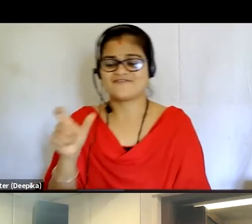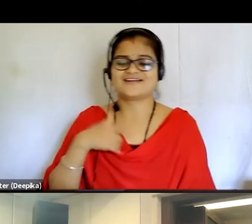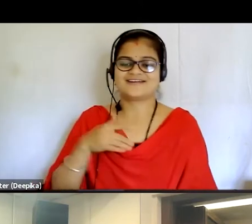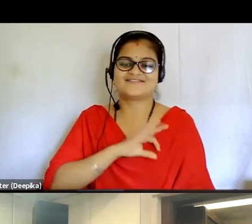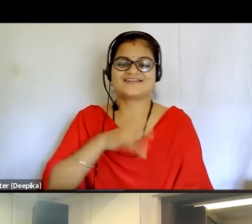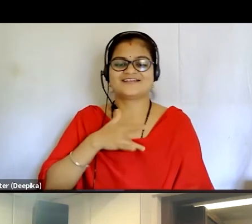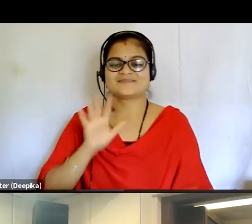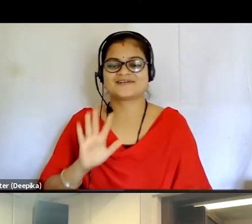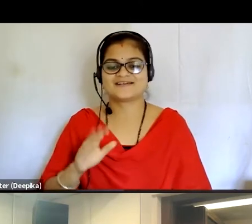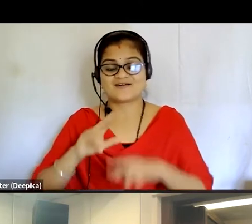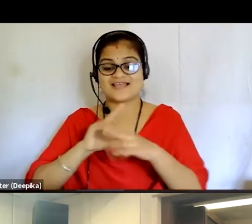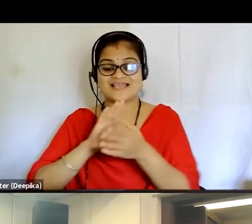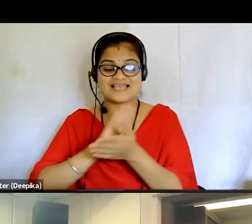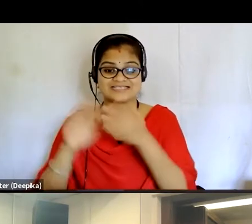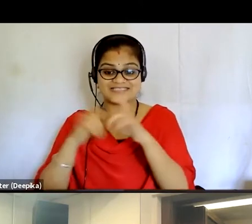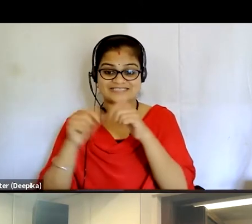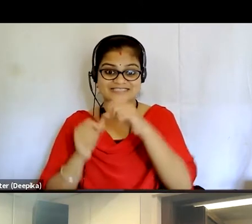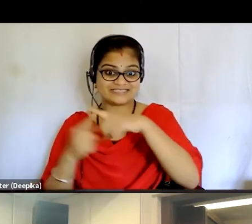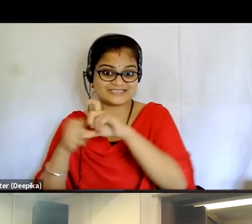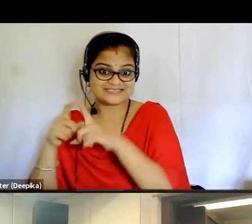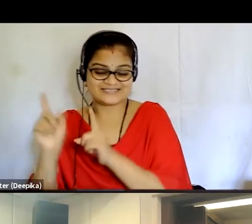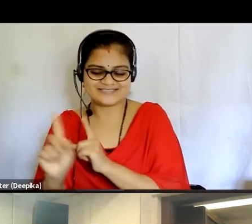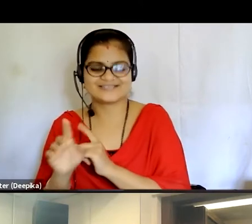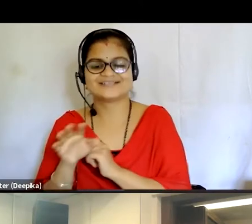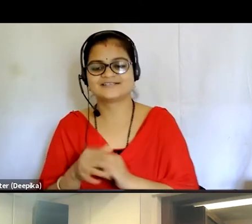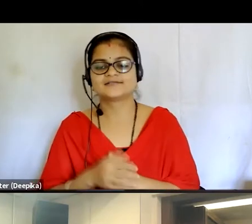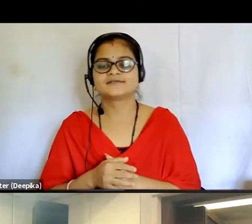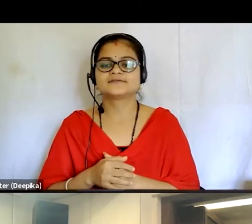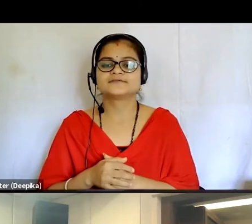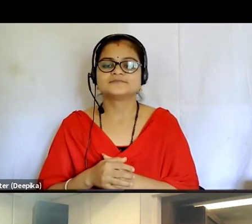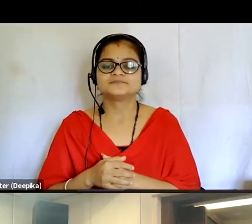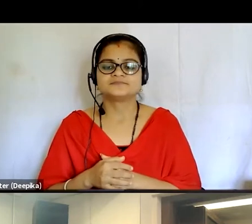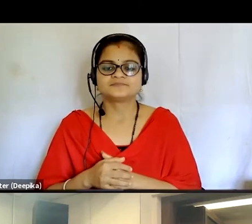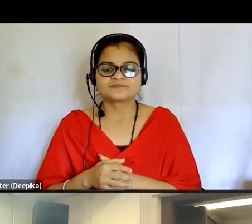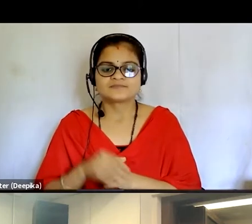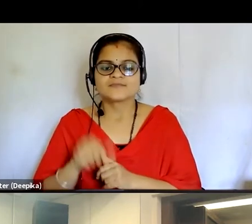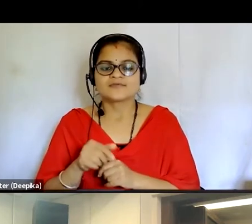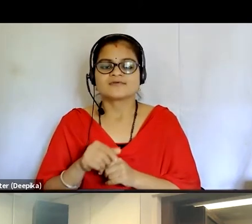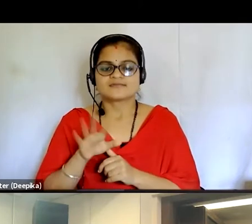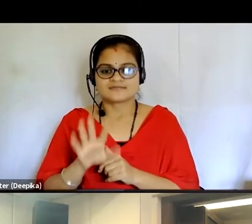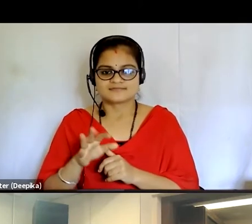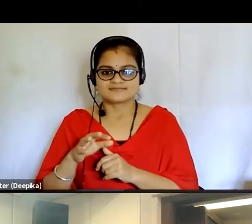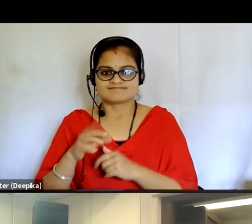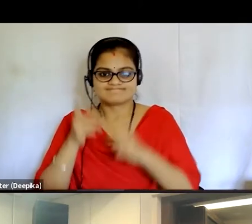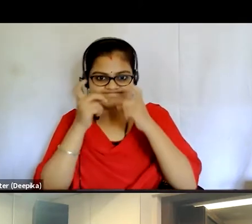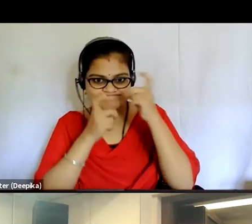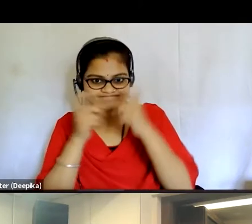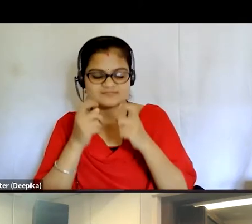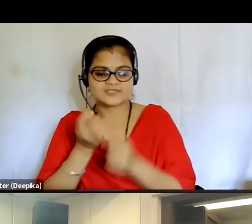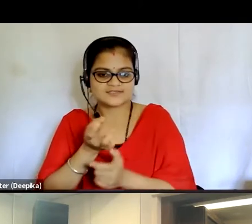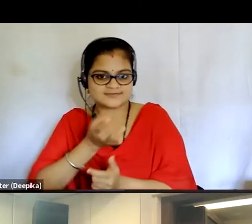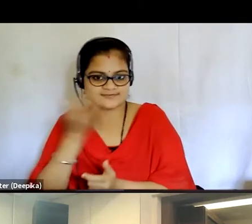So yeah. We finally honed on to two avatars, which we felt